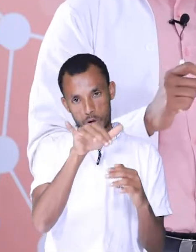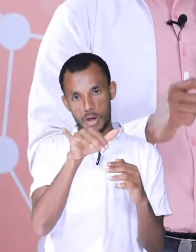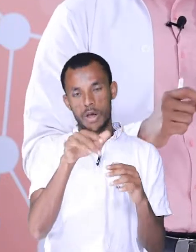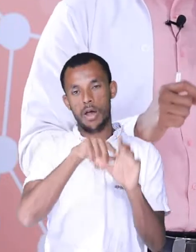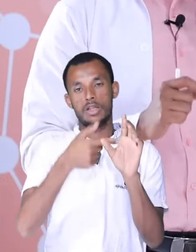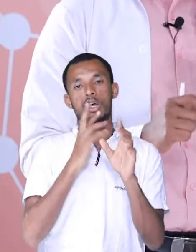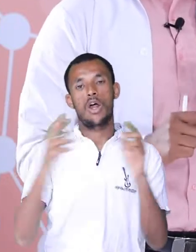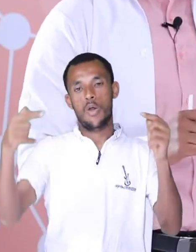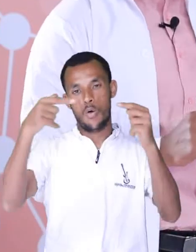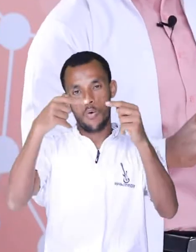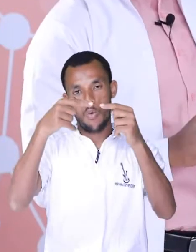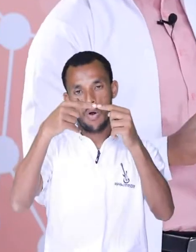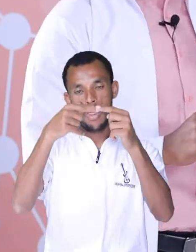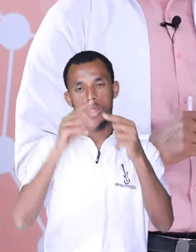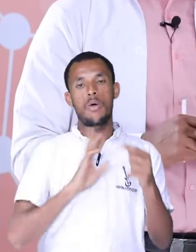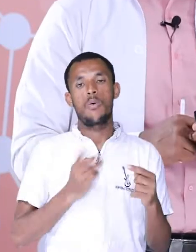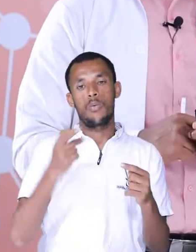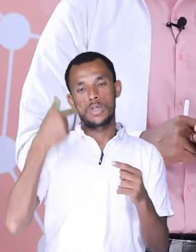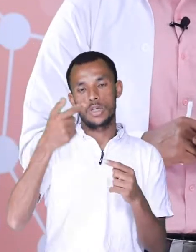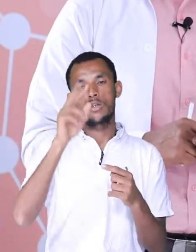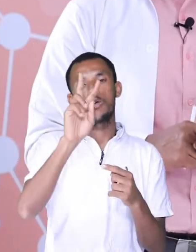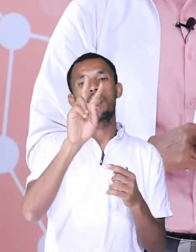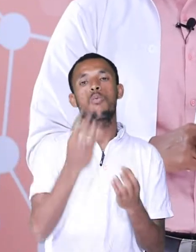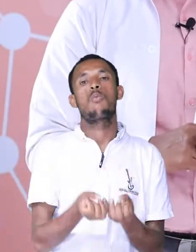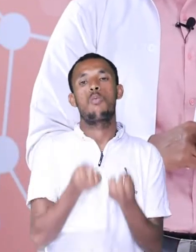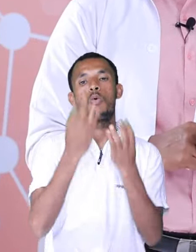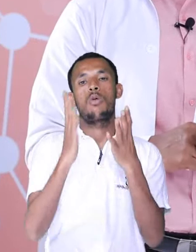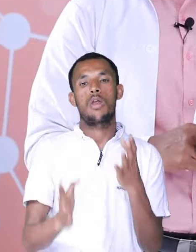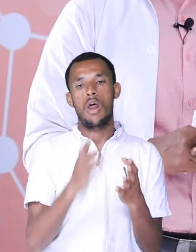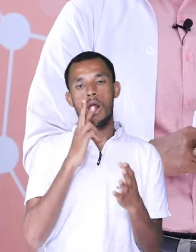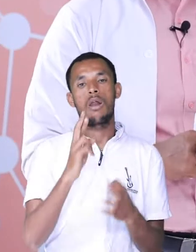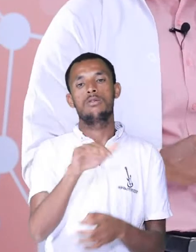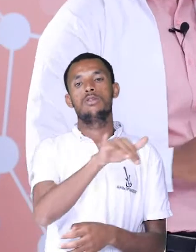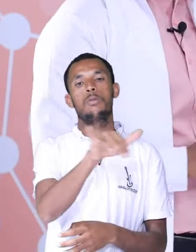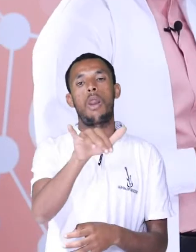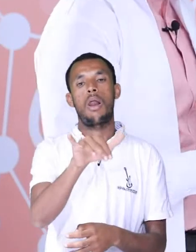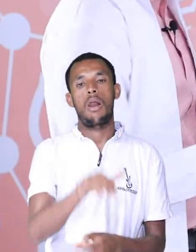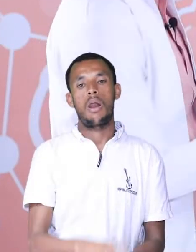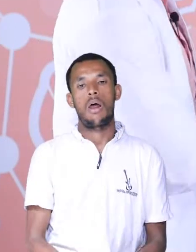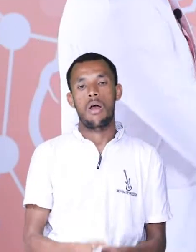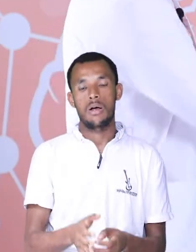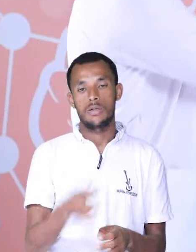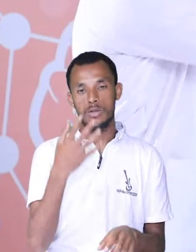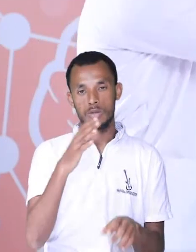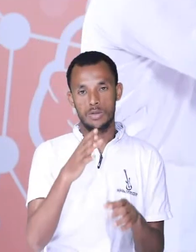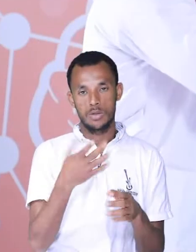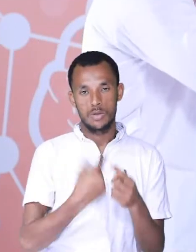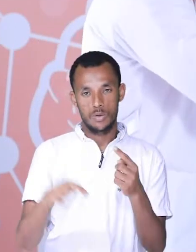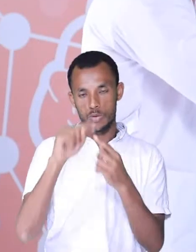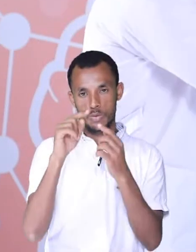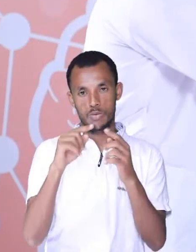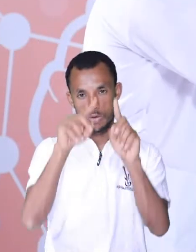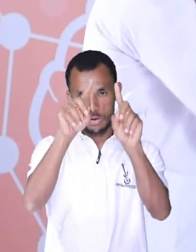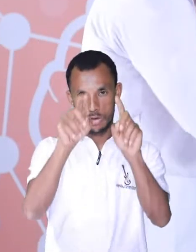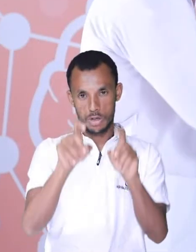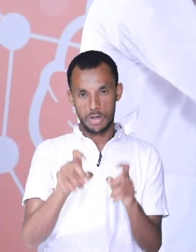equal, then we can say the 2 polygons are similar. So, to check